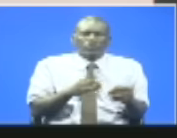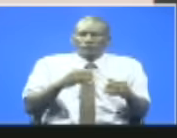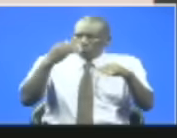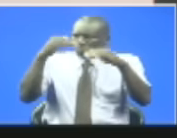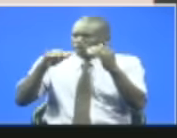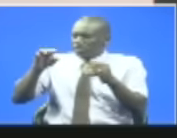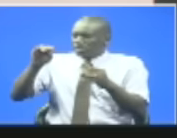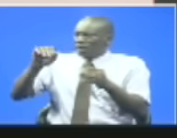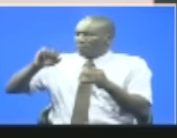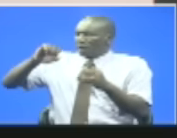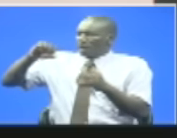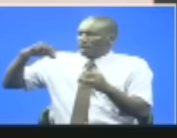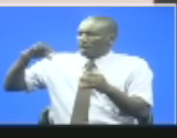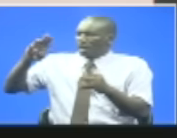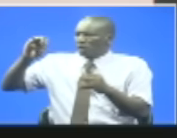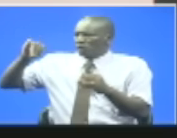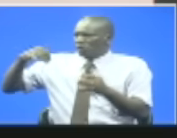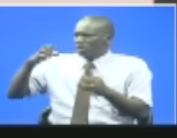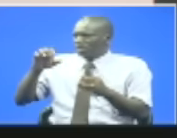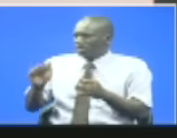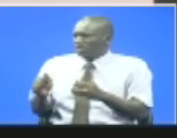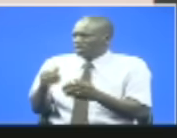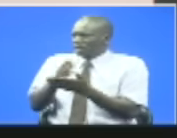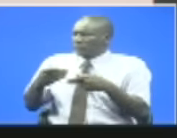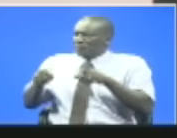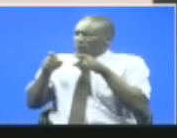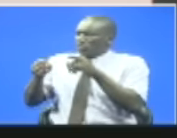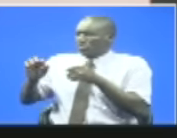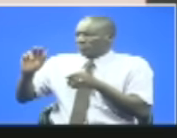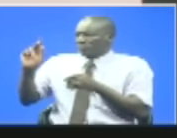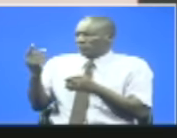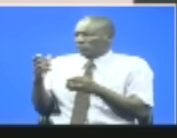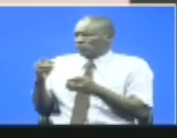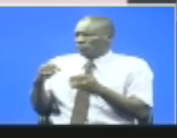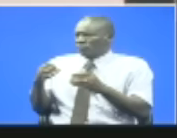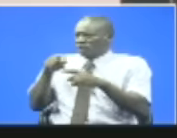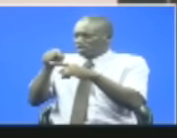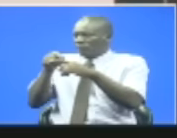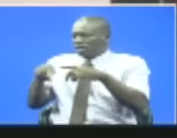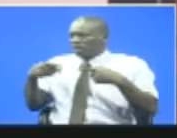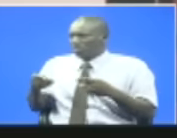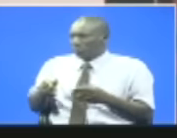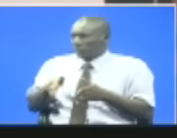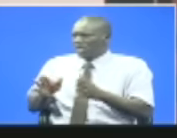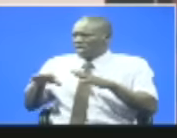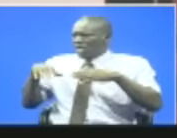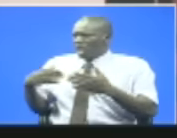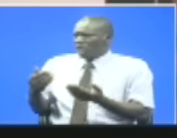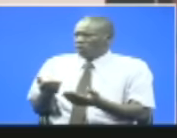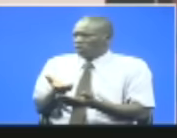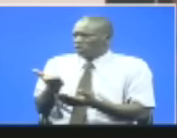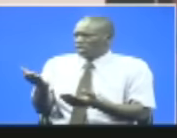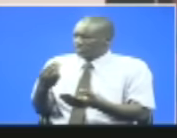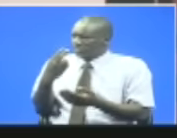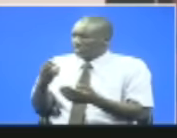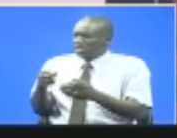is attracting a lot of attention is because some people accuse the president of revisionism. Meaning? In terms of how they see that